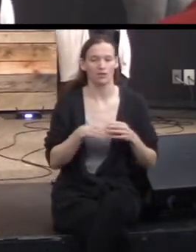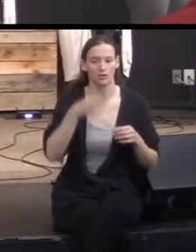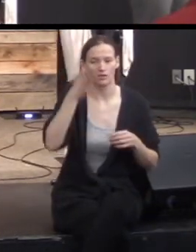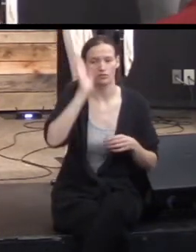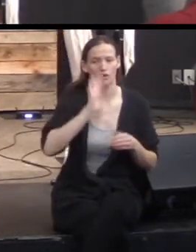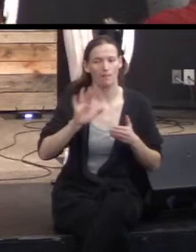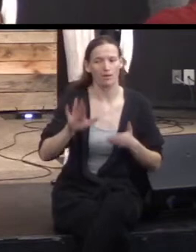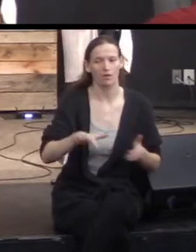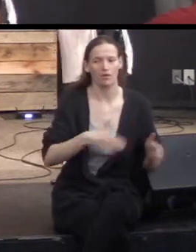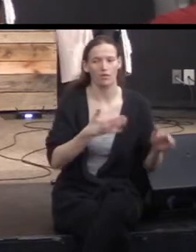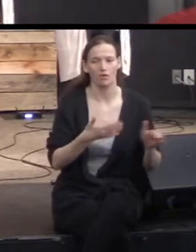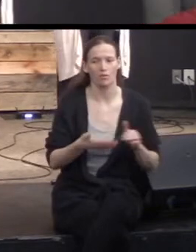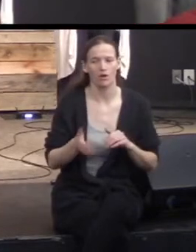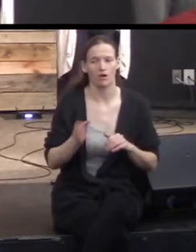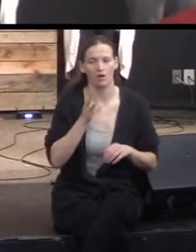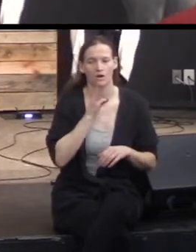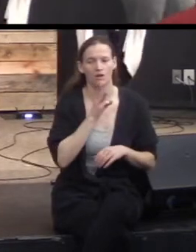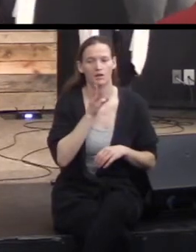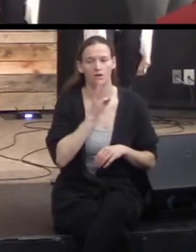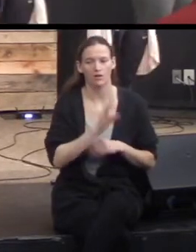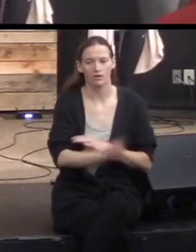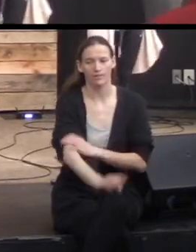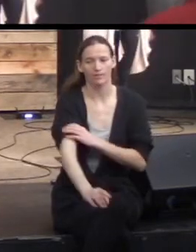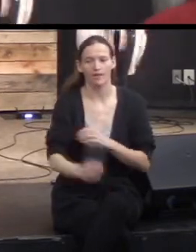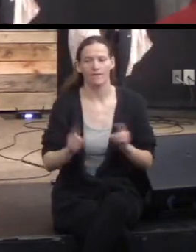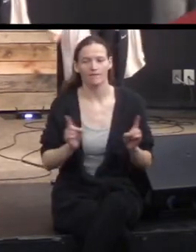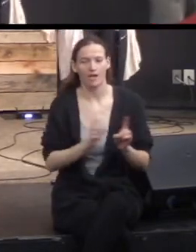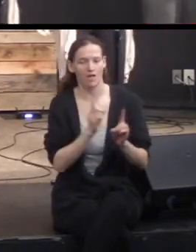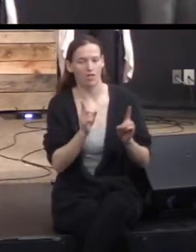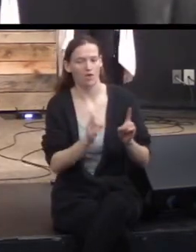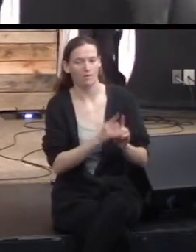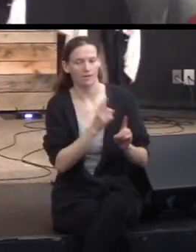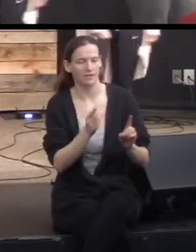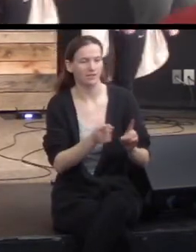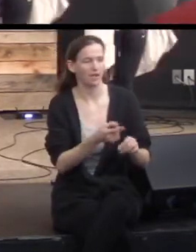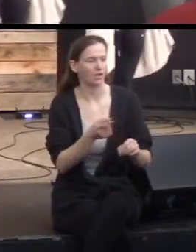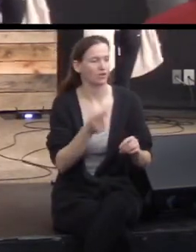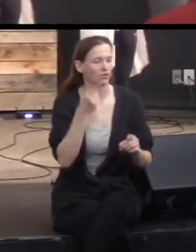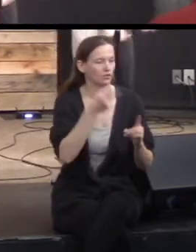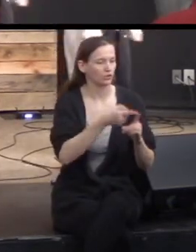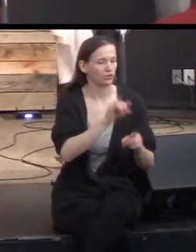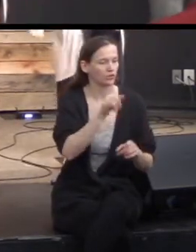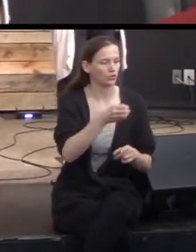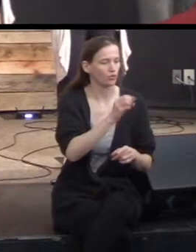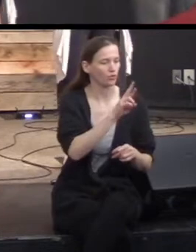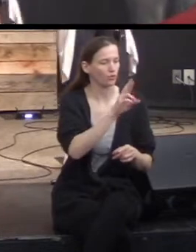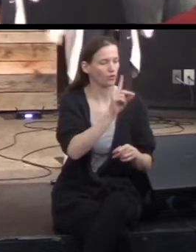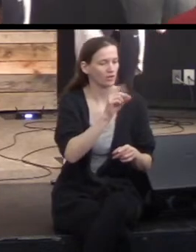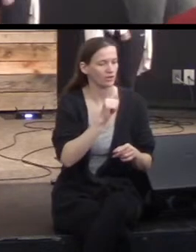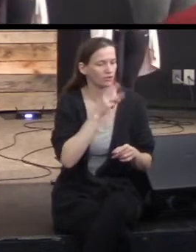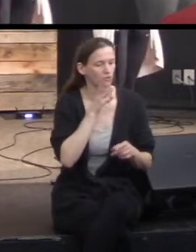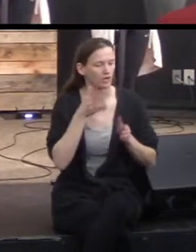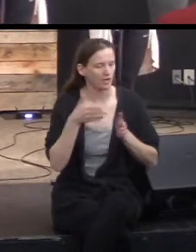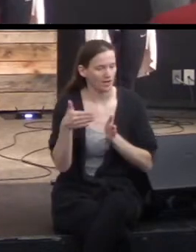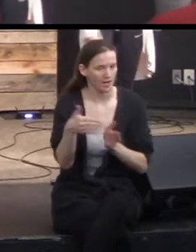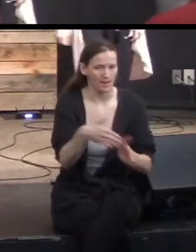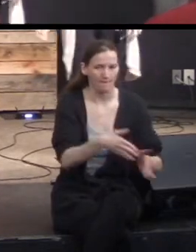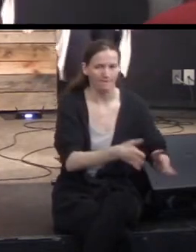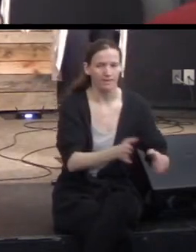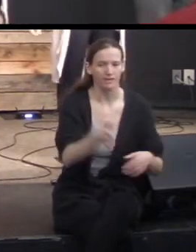redeemed, God's gonna trouble the water. Then follow me down to Jordan